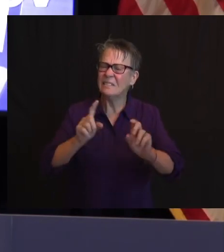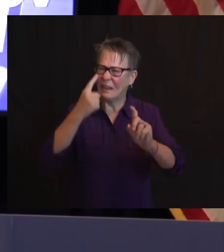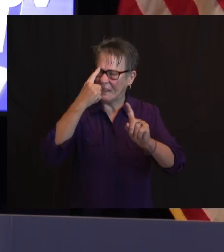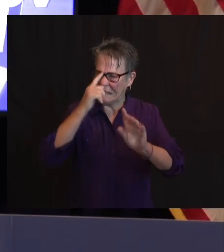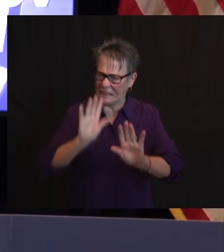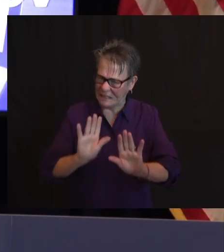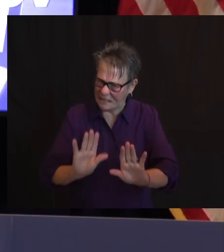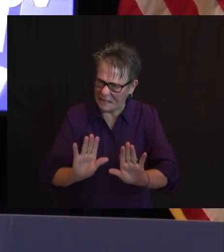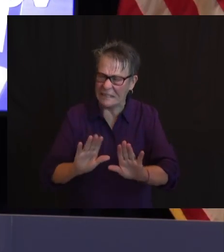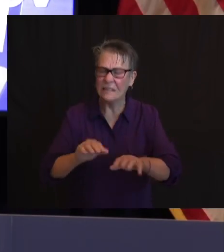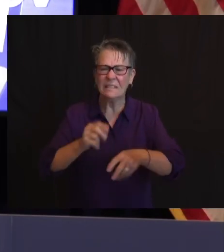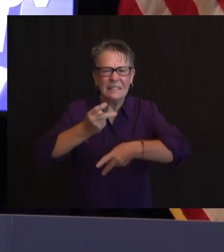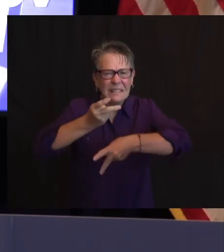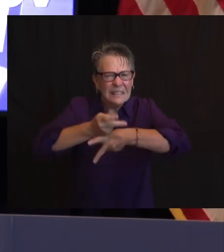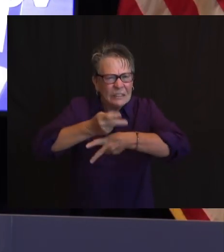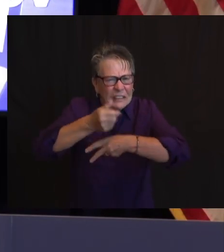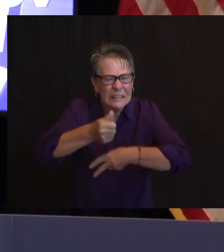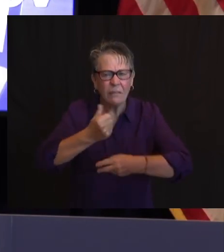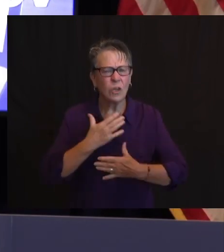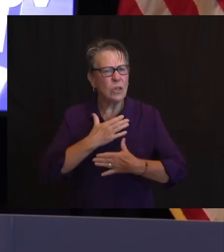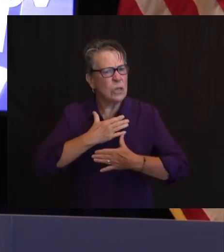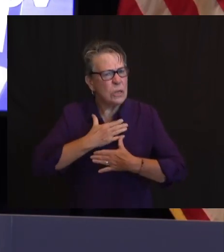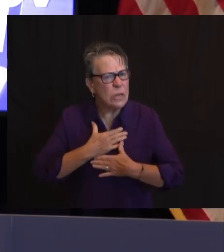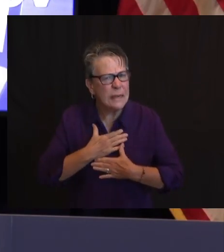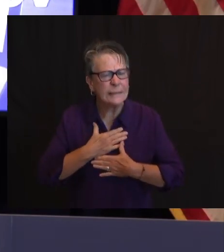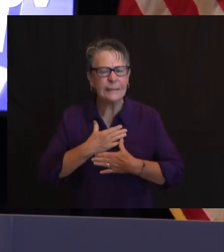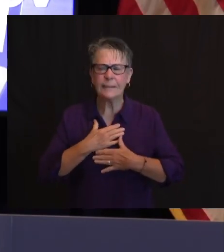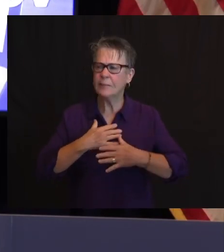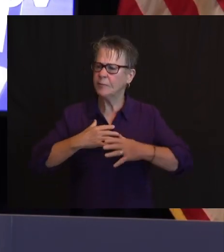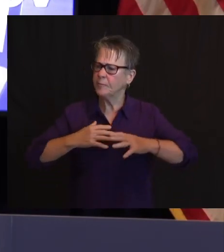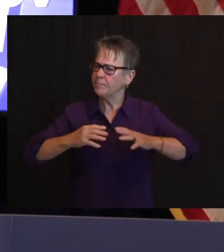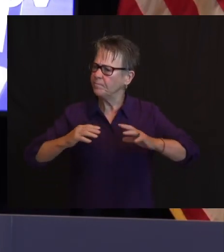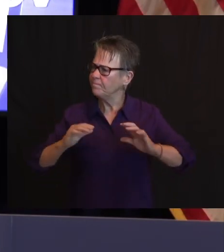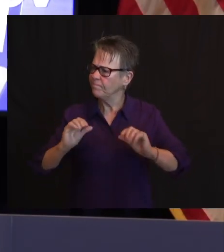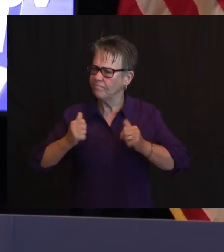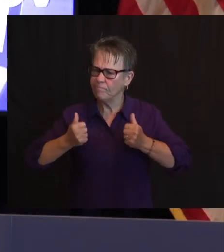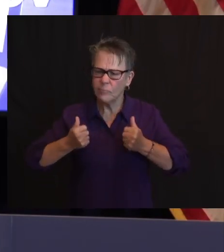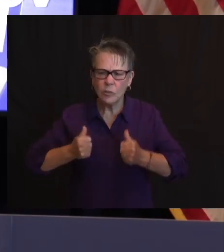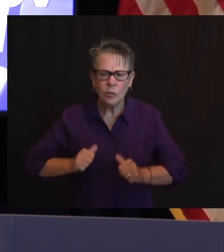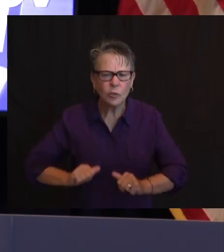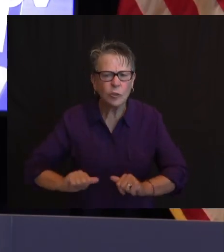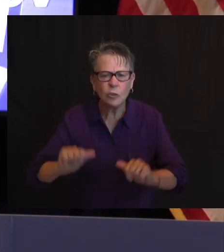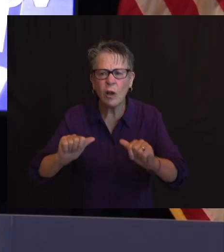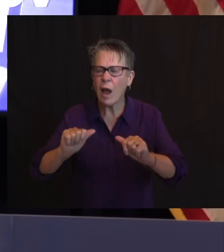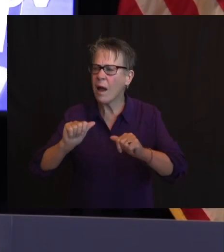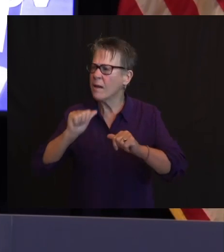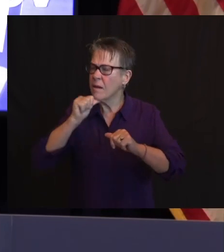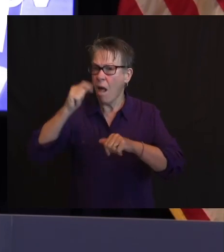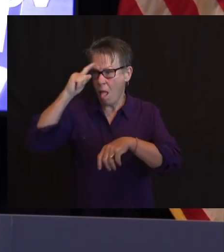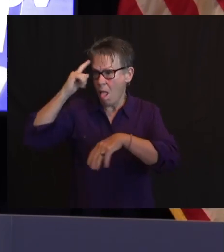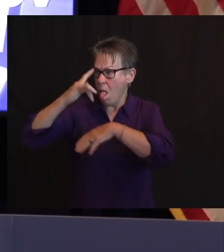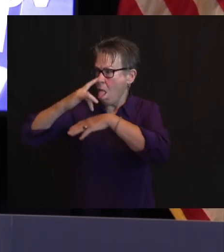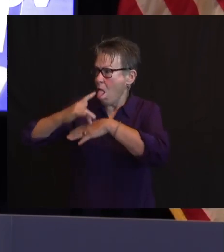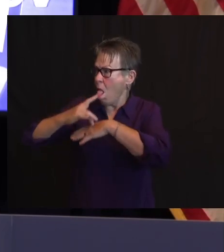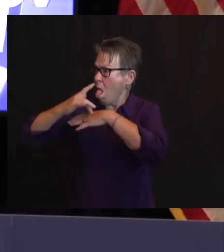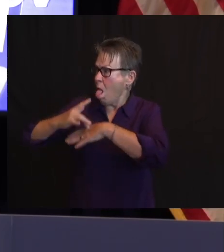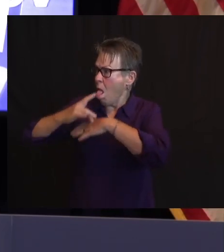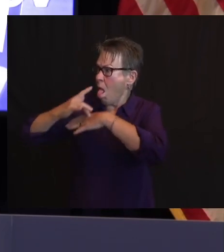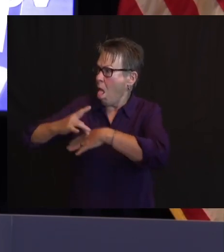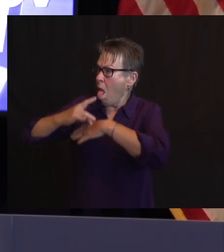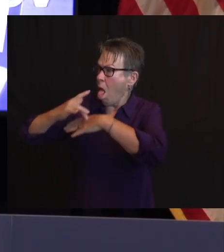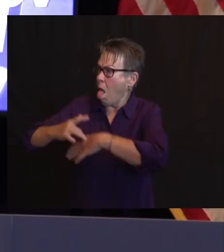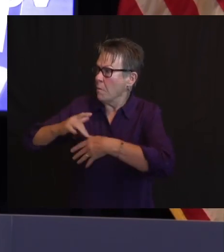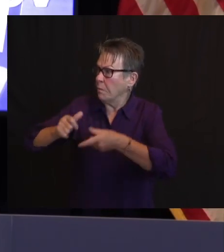foods. Unplug from social media and the news. Go for walks, read a book, try another activity that can help calm your